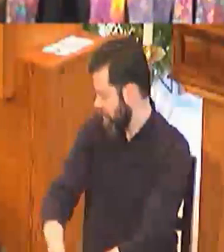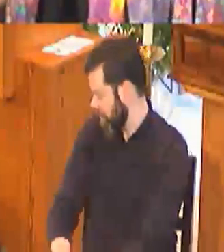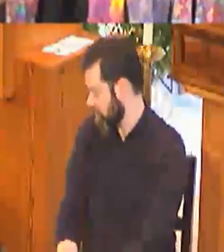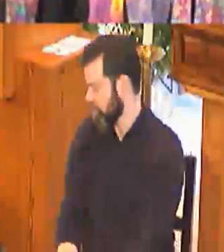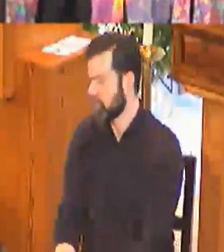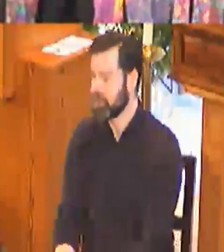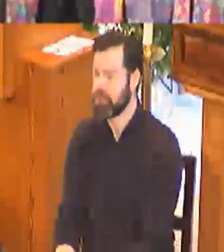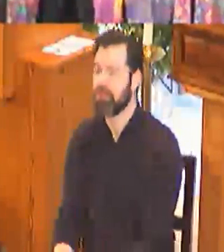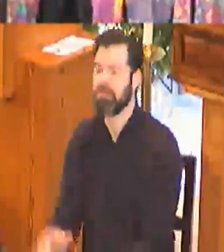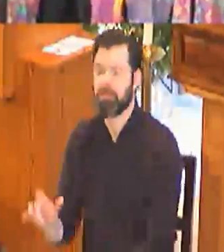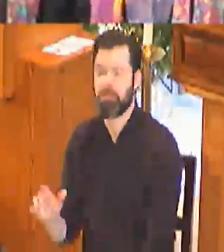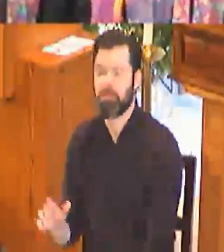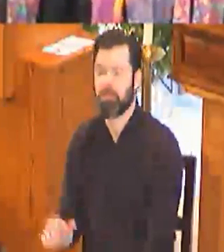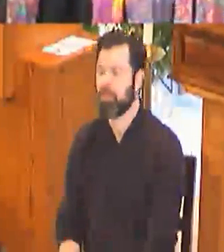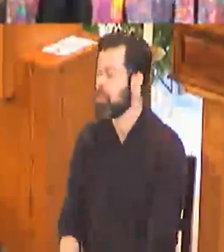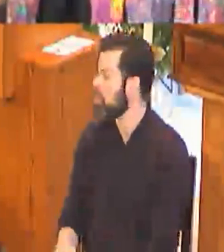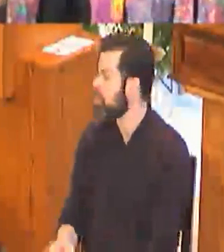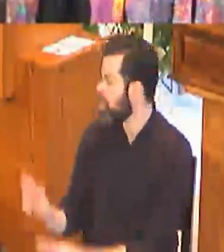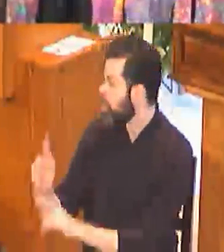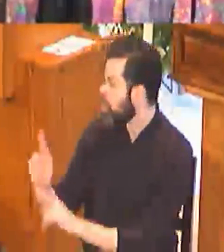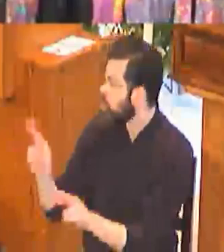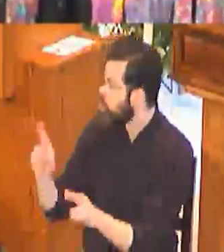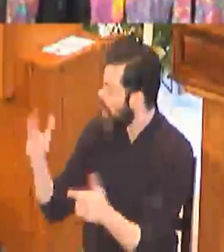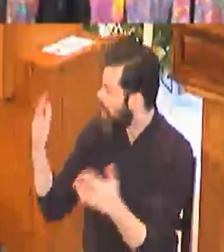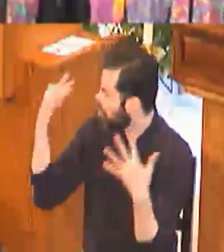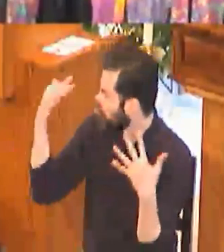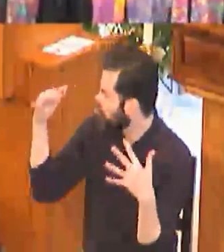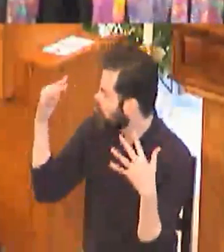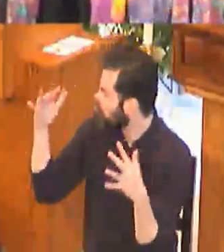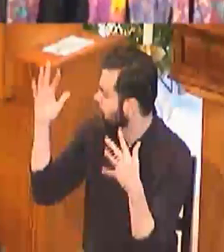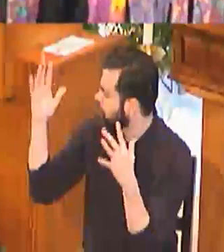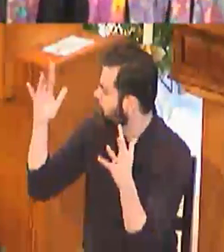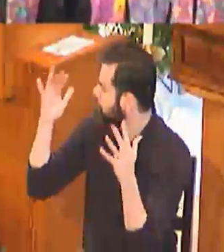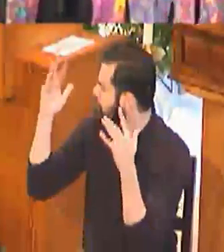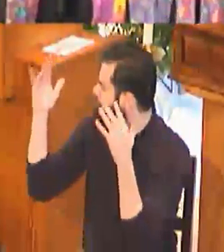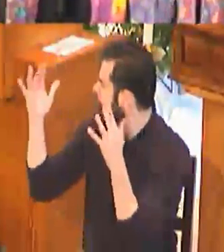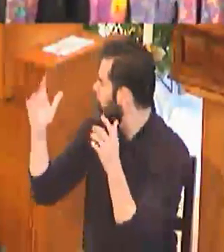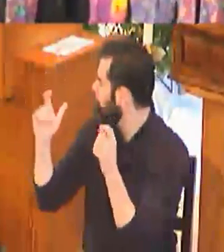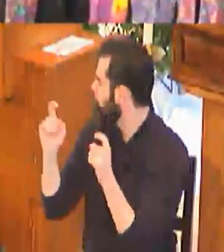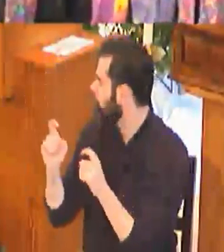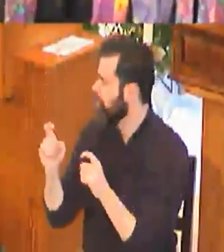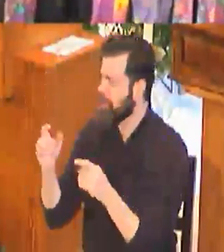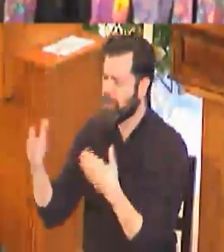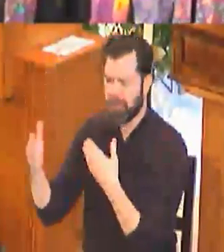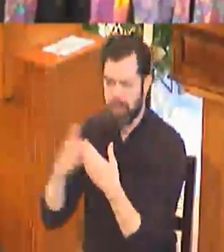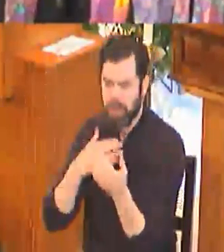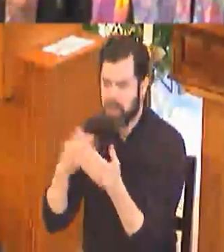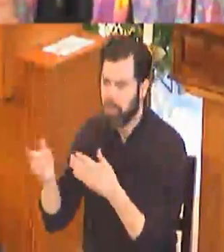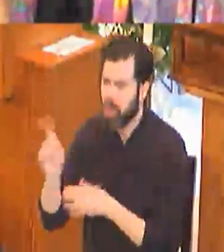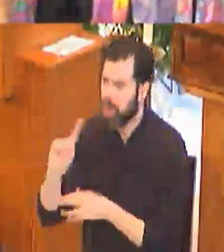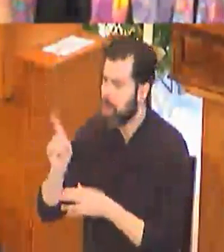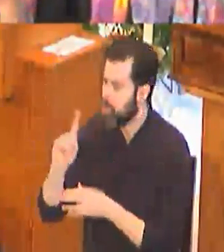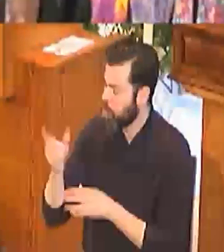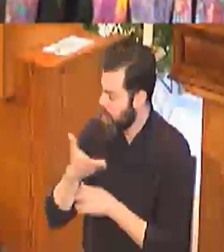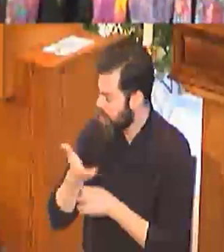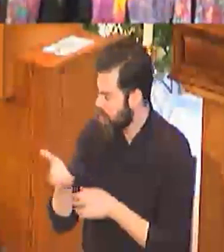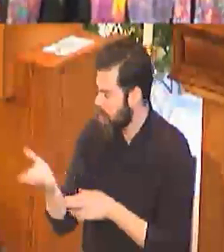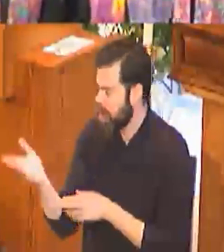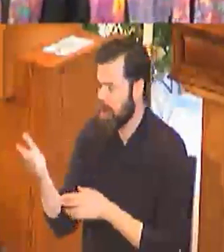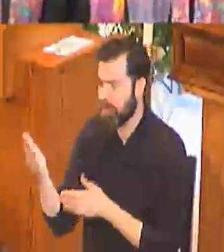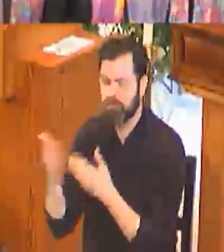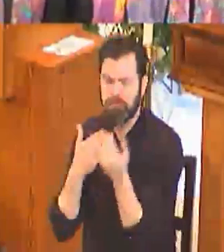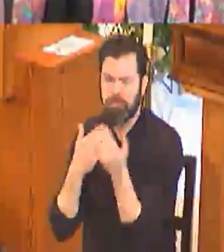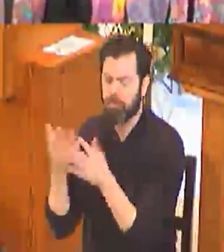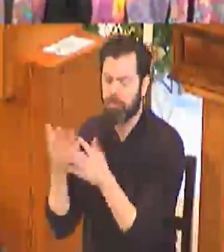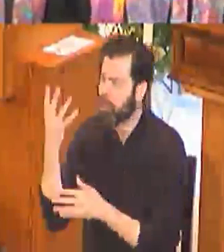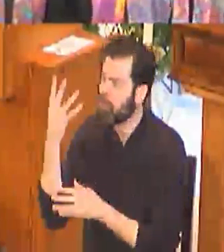noise out there. You gonna go get it? Come on, y'all, choir, wherever. Wherever you are,